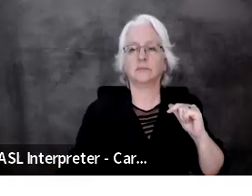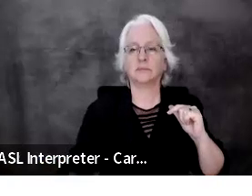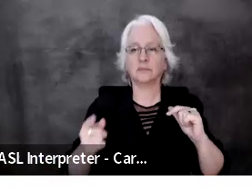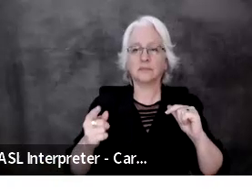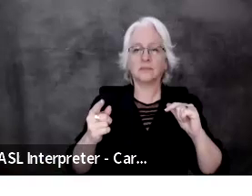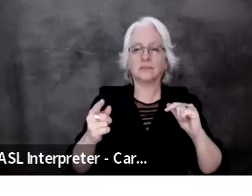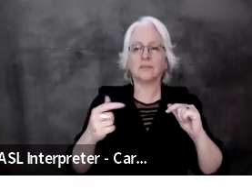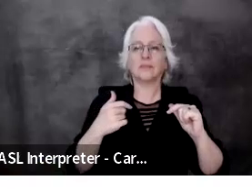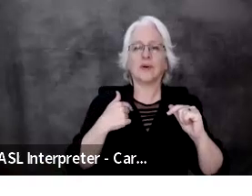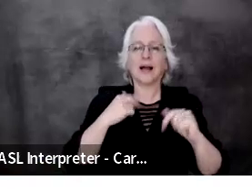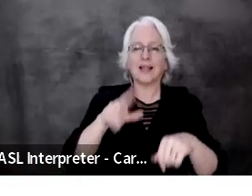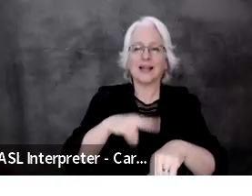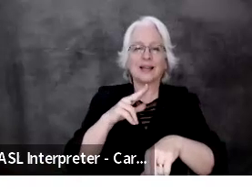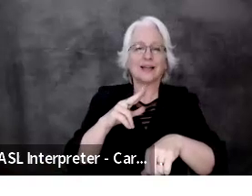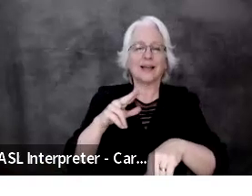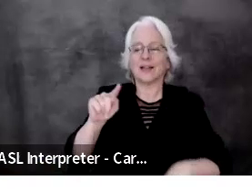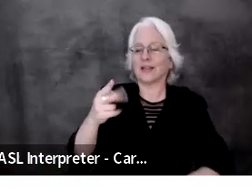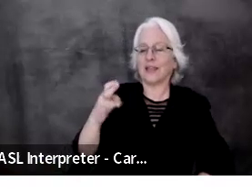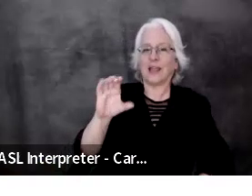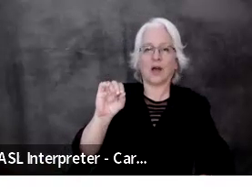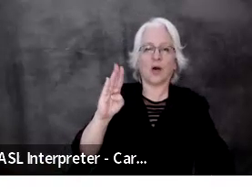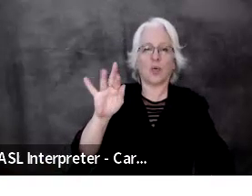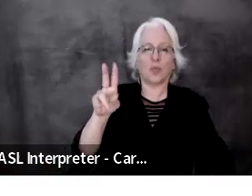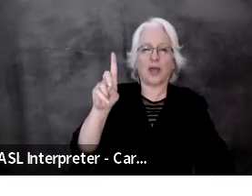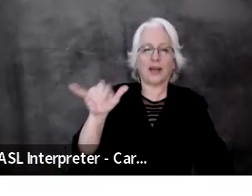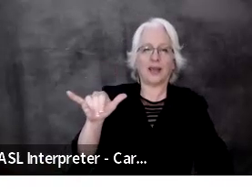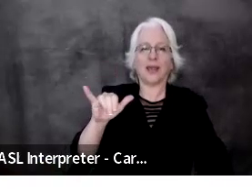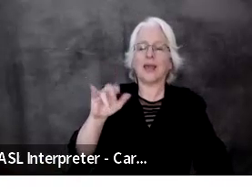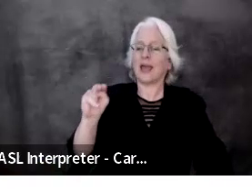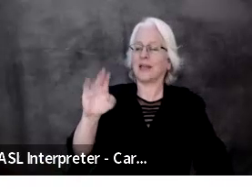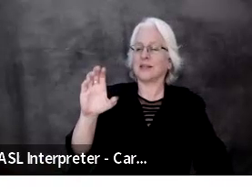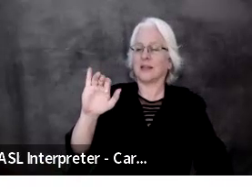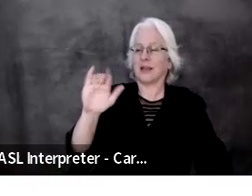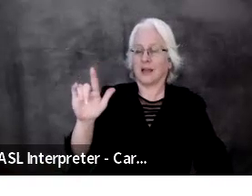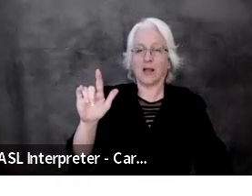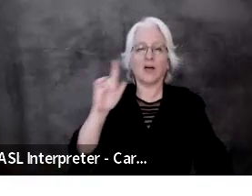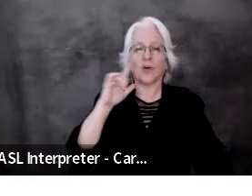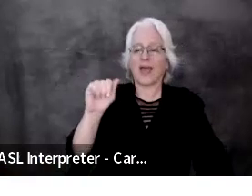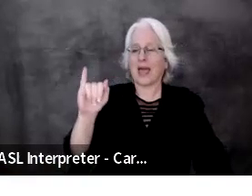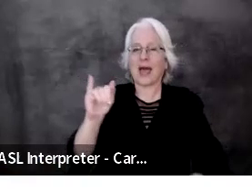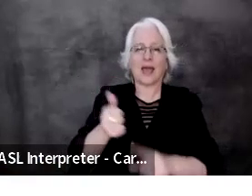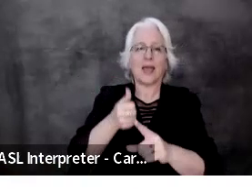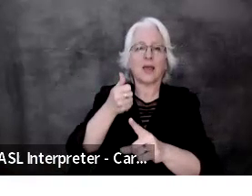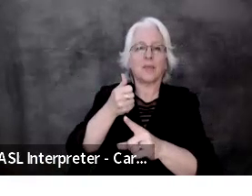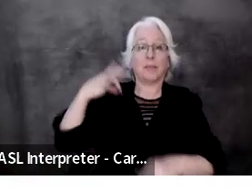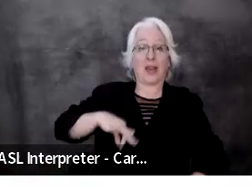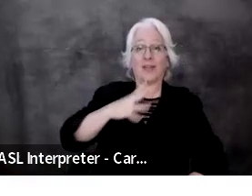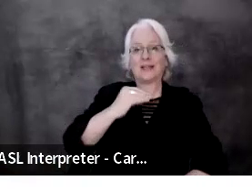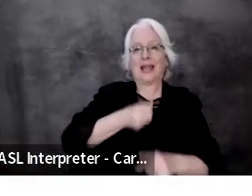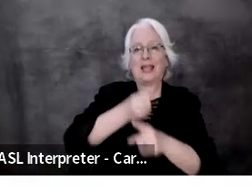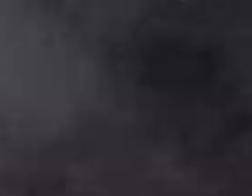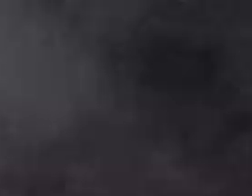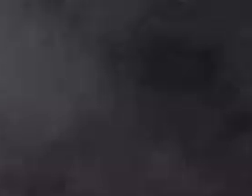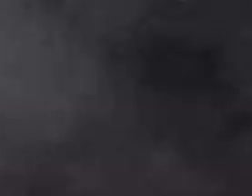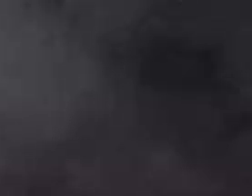National Council on Independent Living, on AI benefits and impacts on independent living.